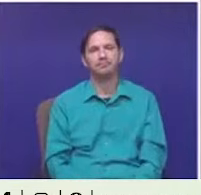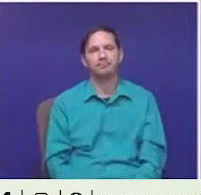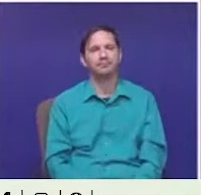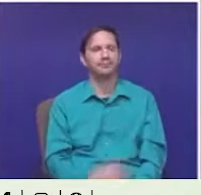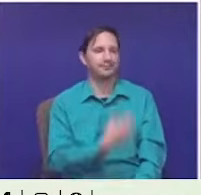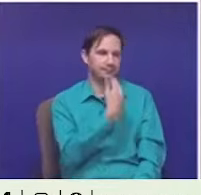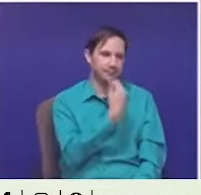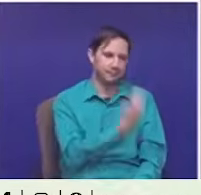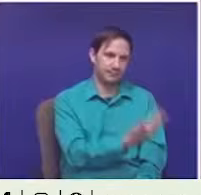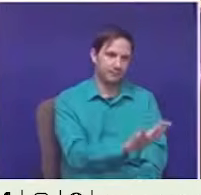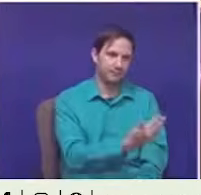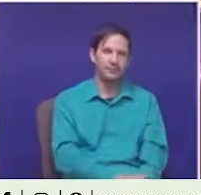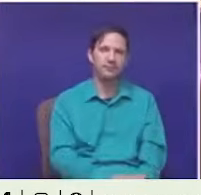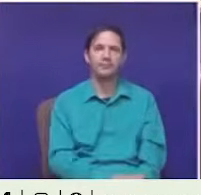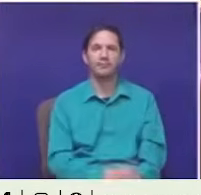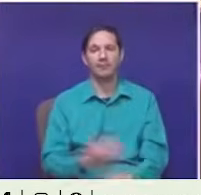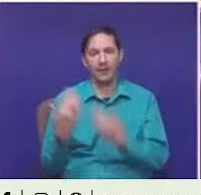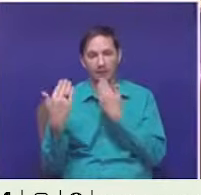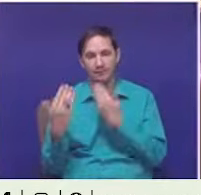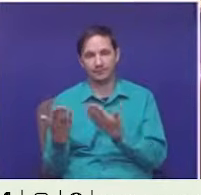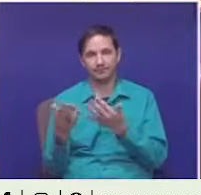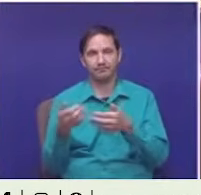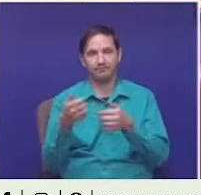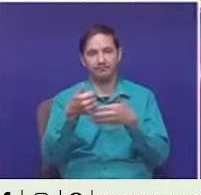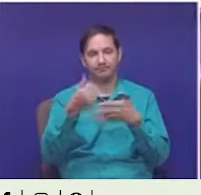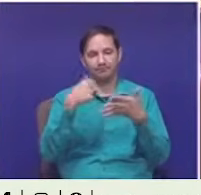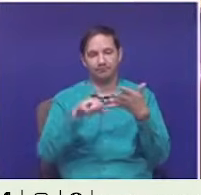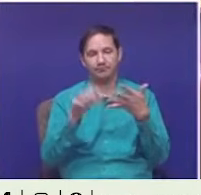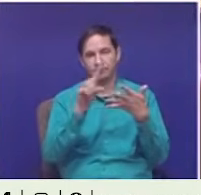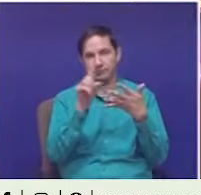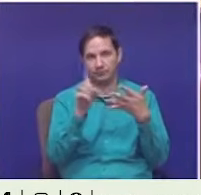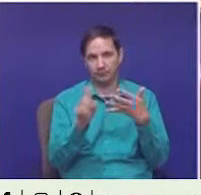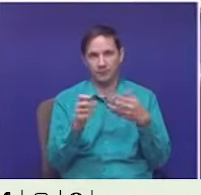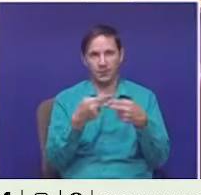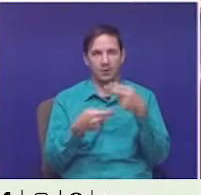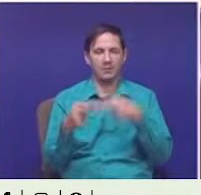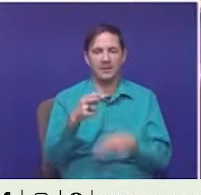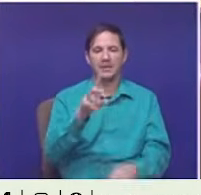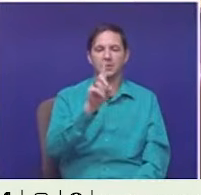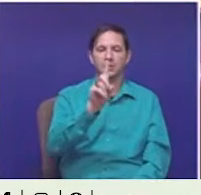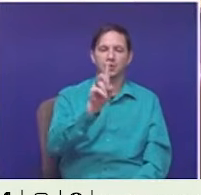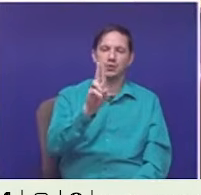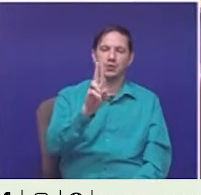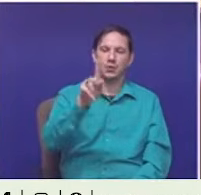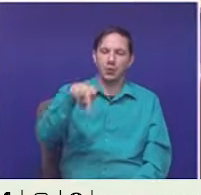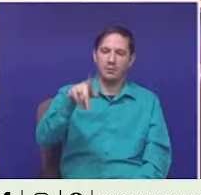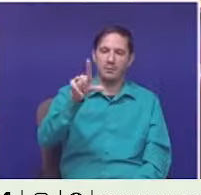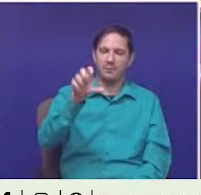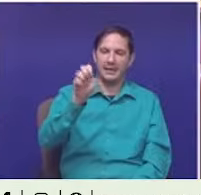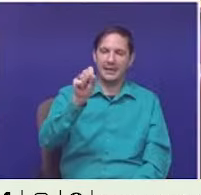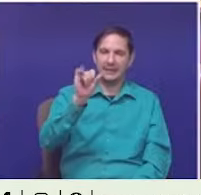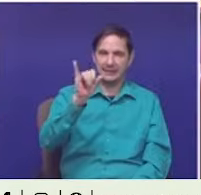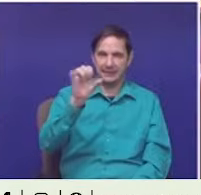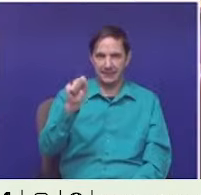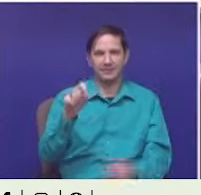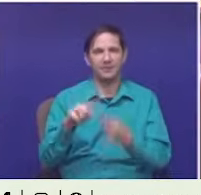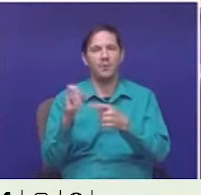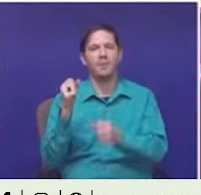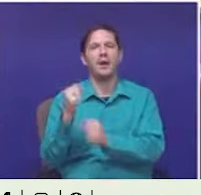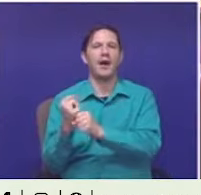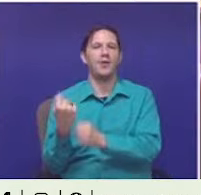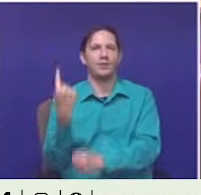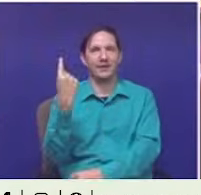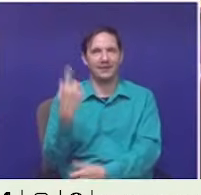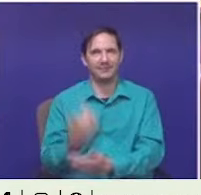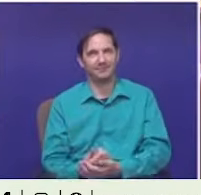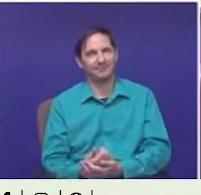much. Thank you, Honorable Minister. The next follow-up is from Honorable Du Plessis, Gauteng.